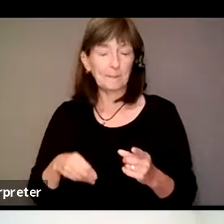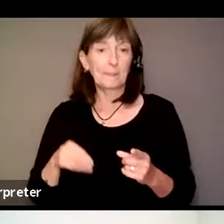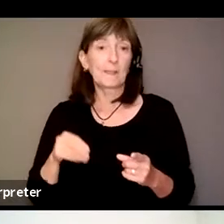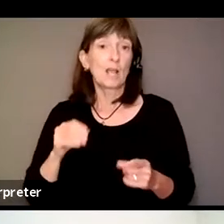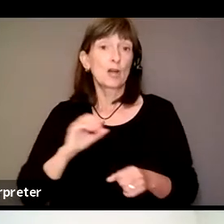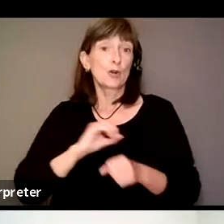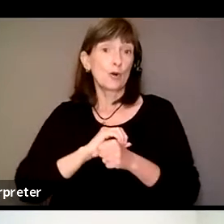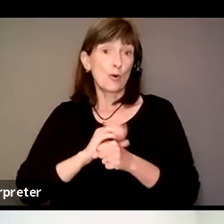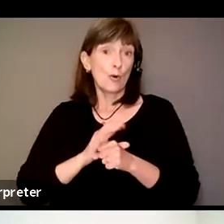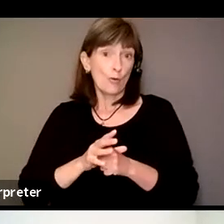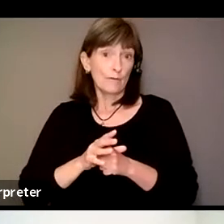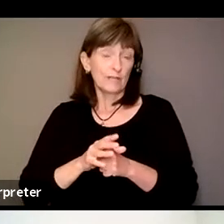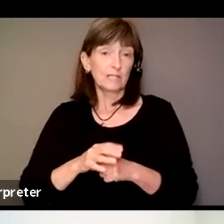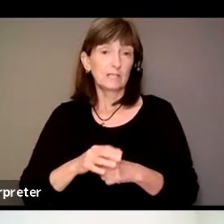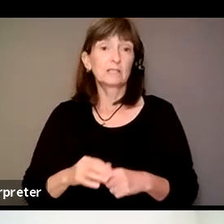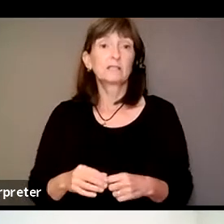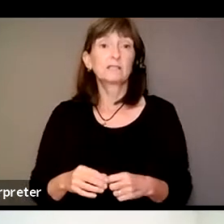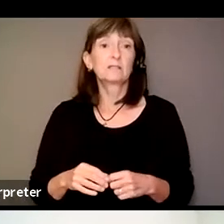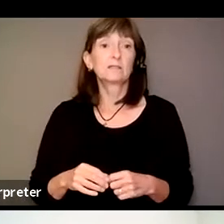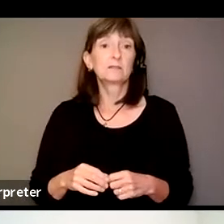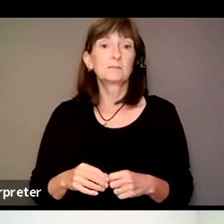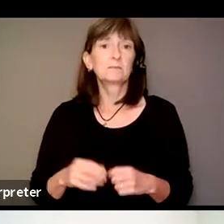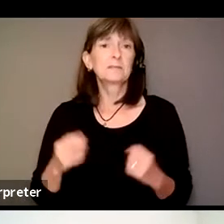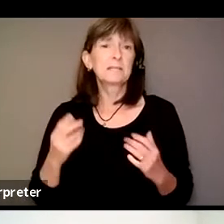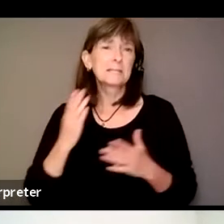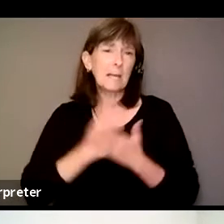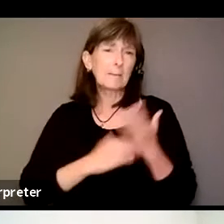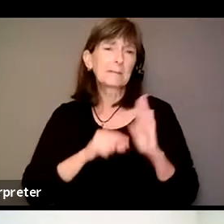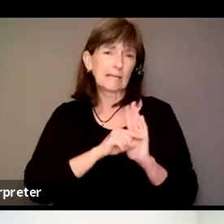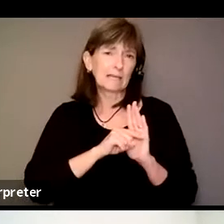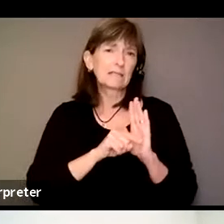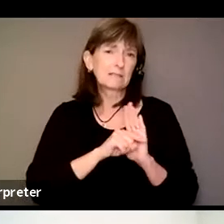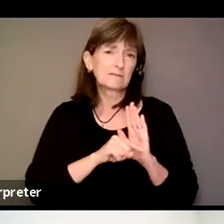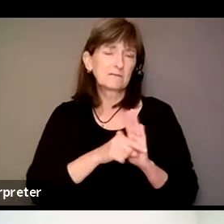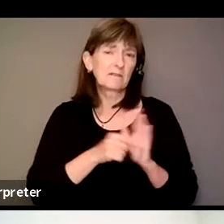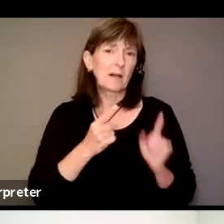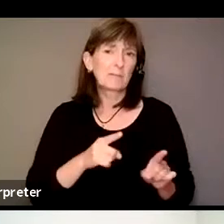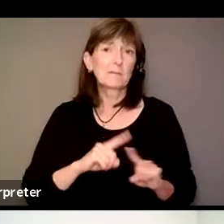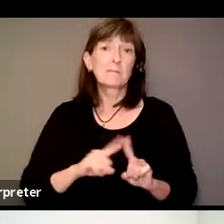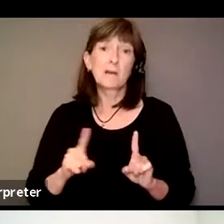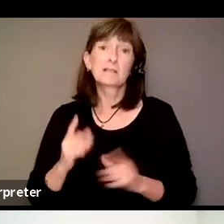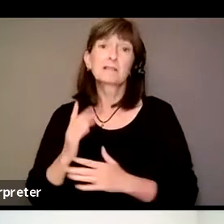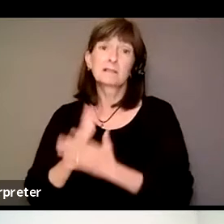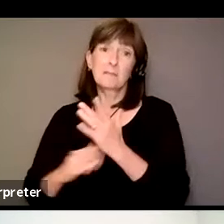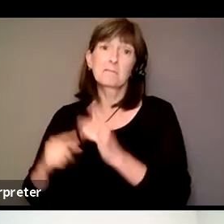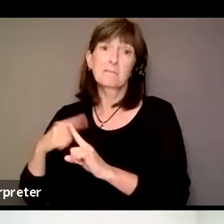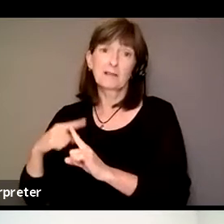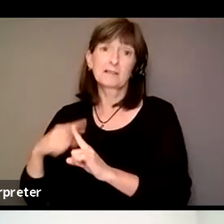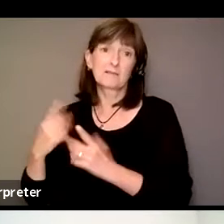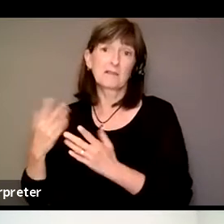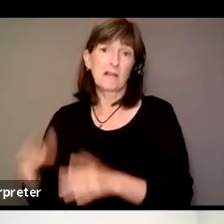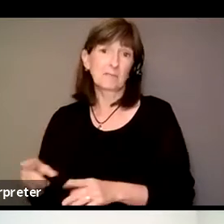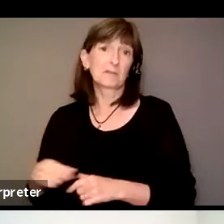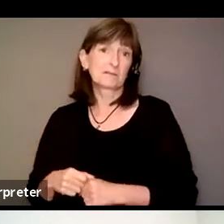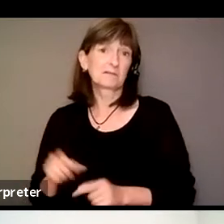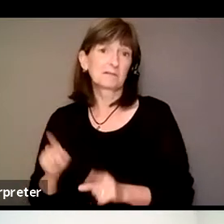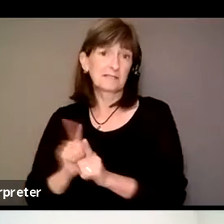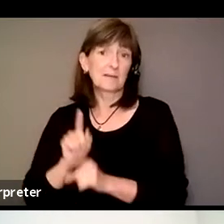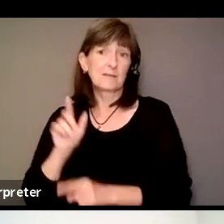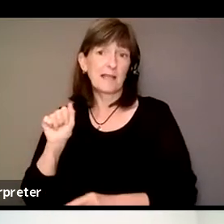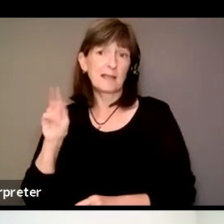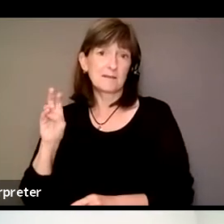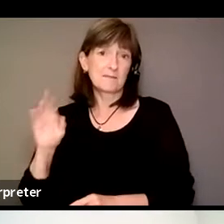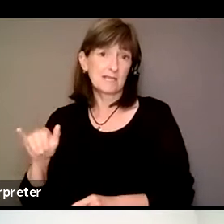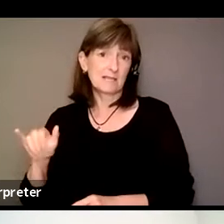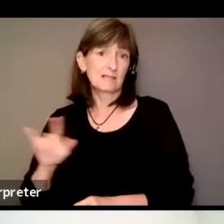COVID, you know, with COVID, there's been some negative things, but there's some positive things, and was mentioned earlier, Amy mentioned, right? But